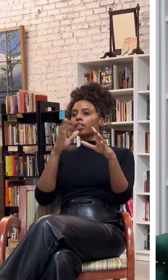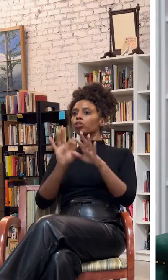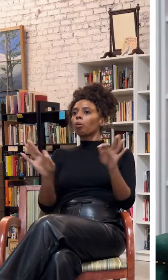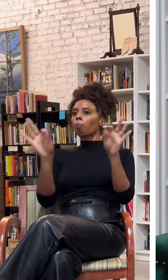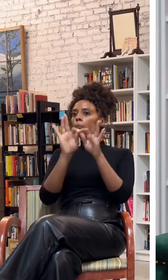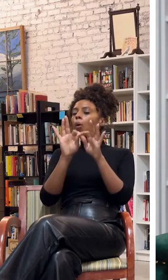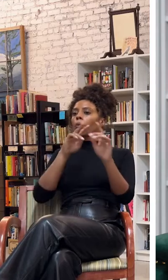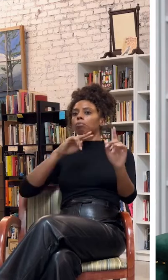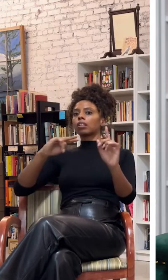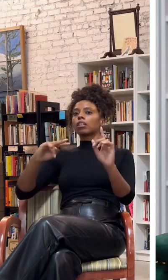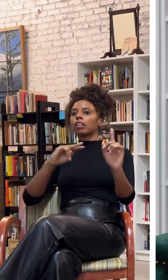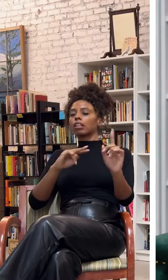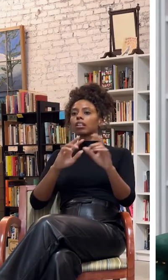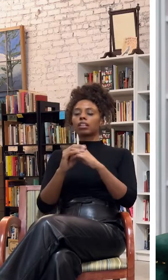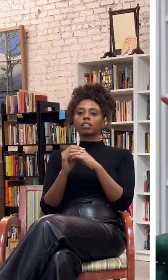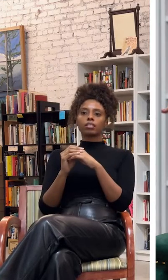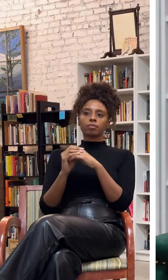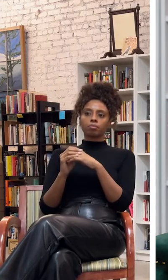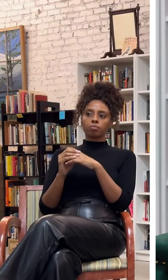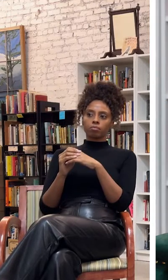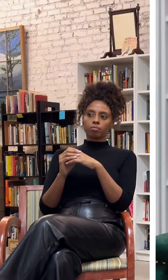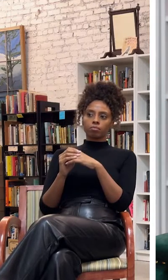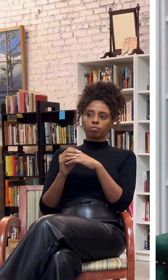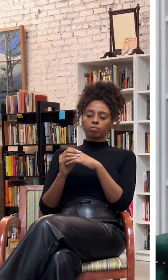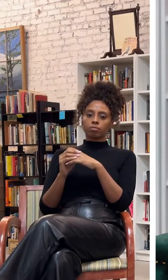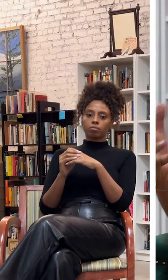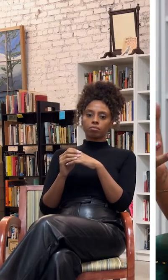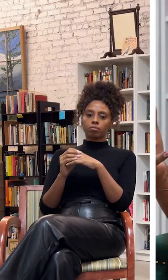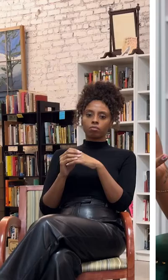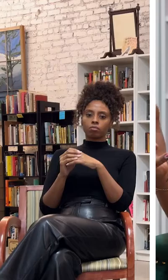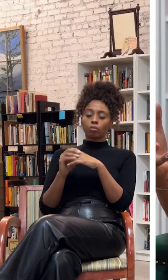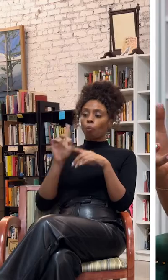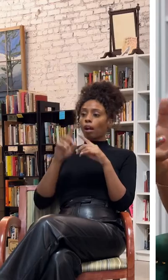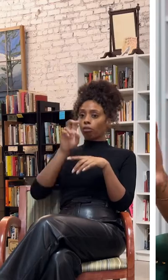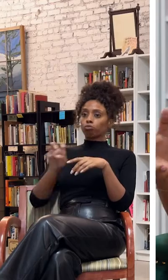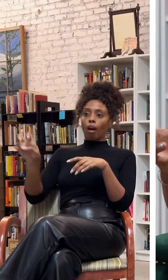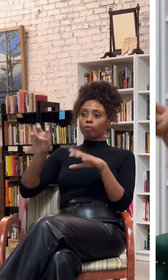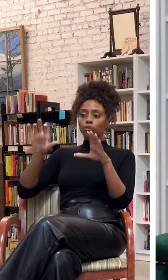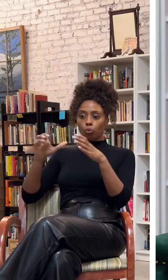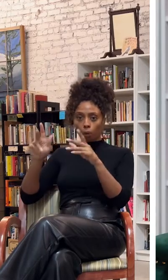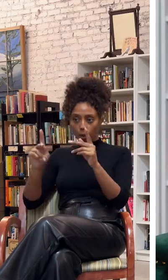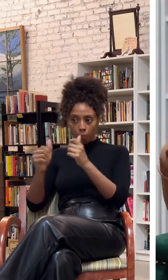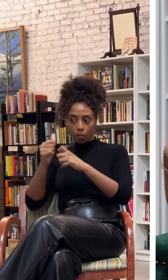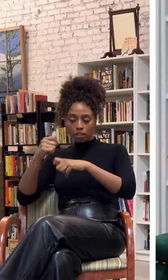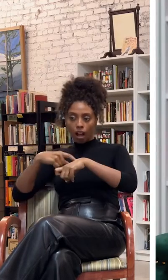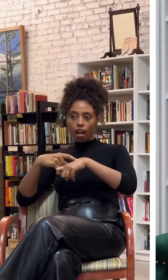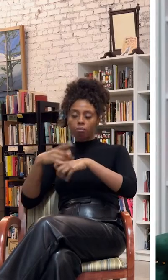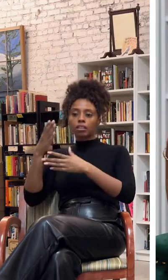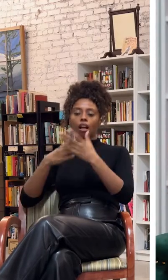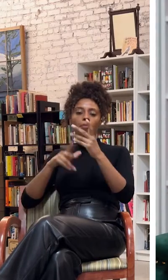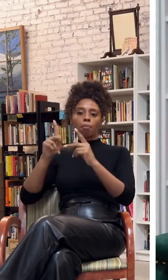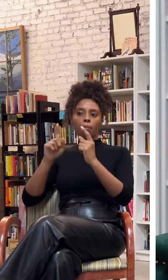important insight. That even the place I got to travel and stuff, it was all groups of people, mostly. Some of them I got to